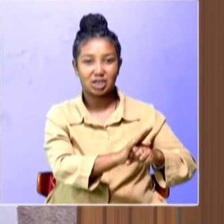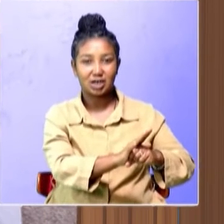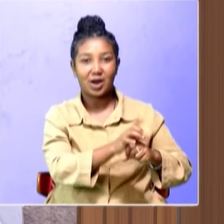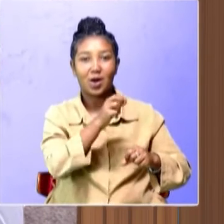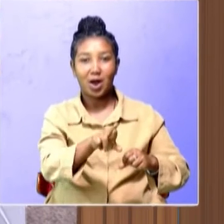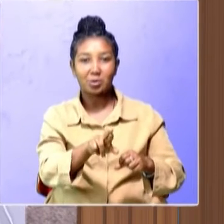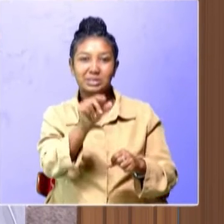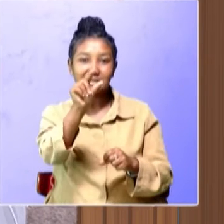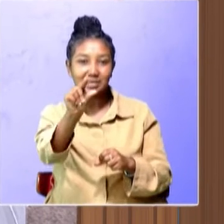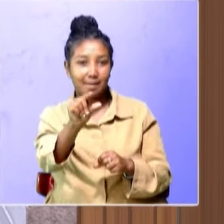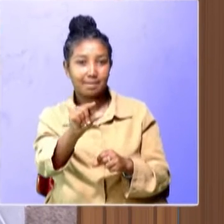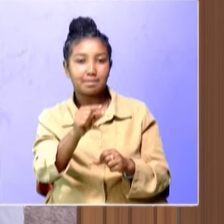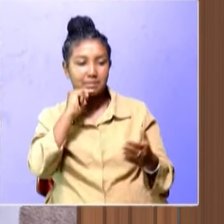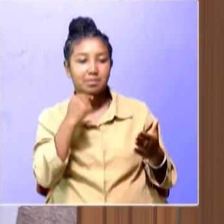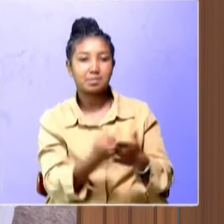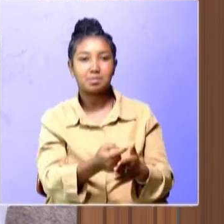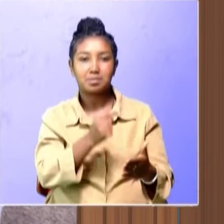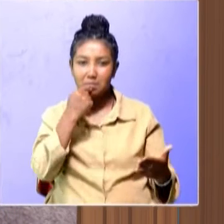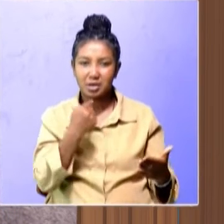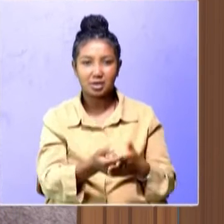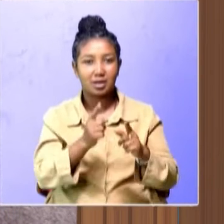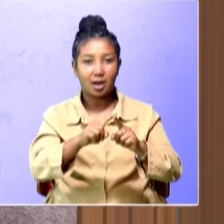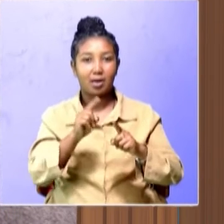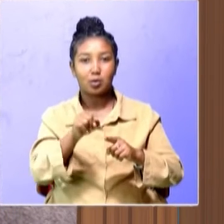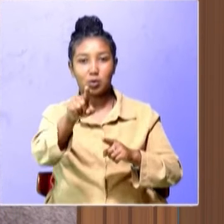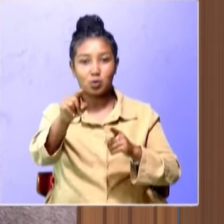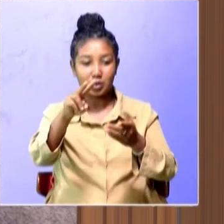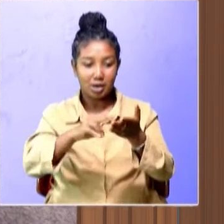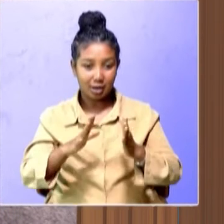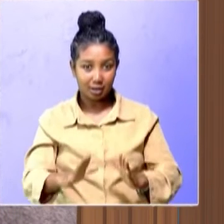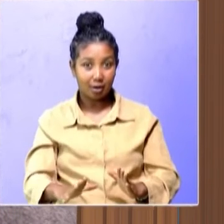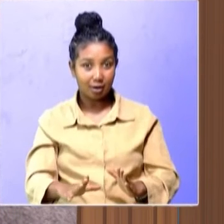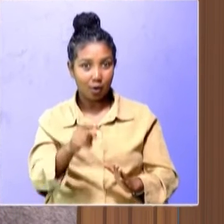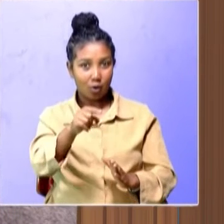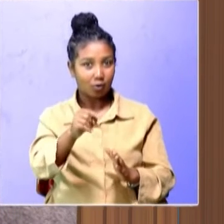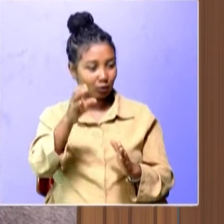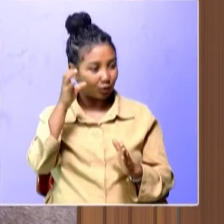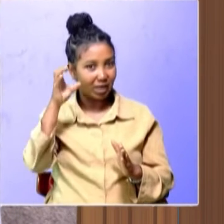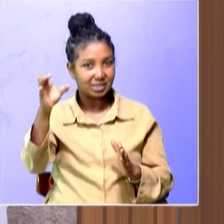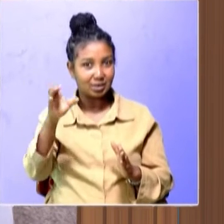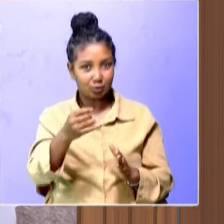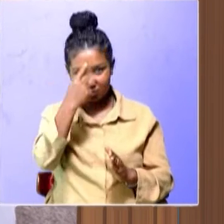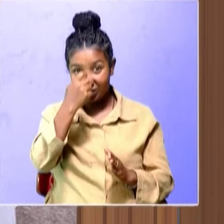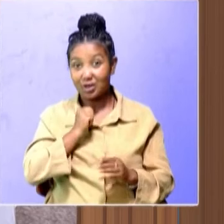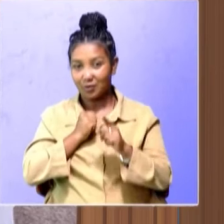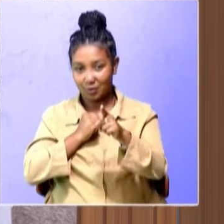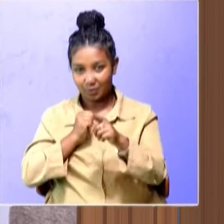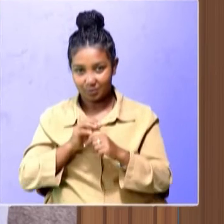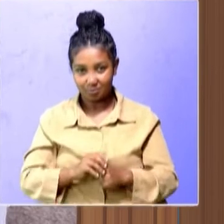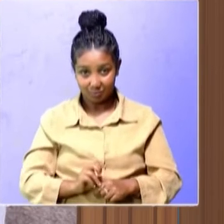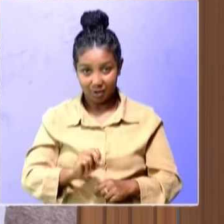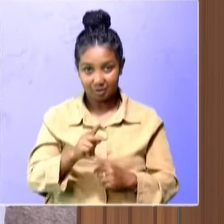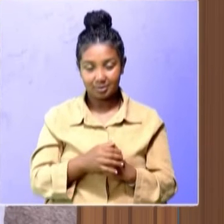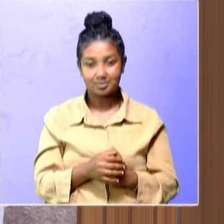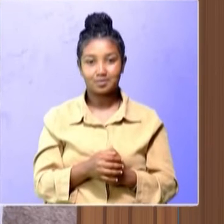to have some evidences, facts that can make your reader or your listener to believe you, all